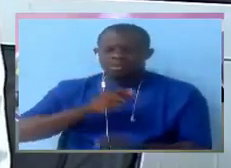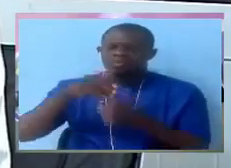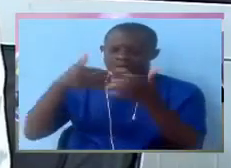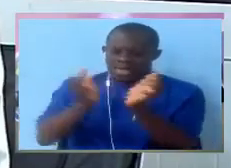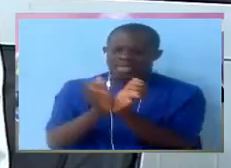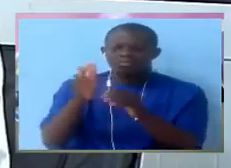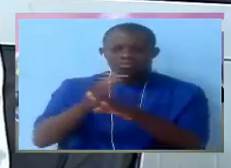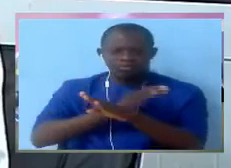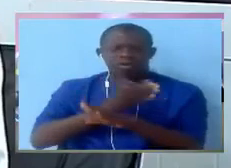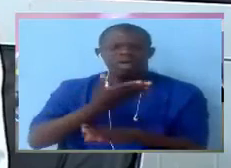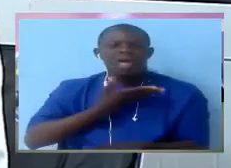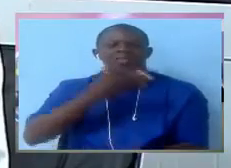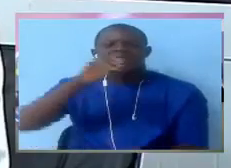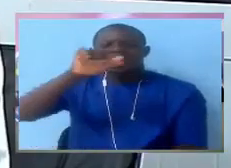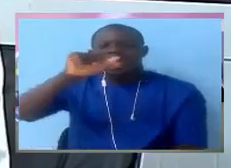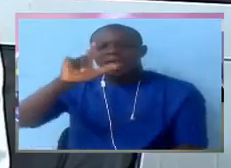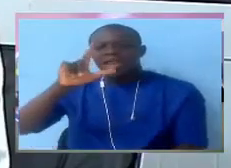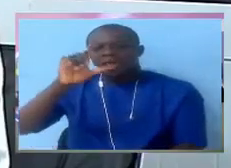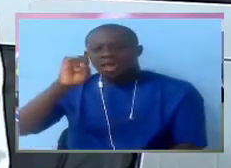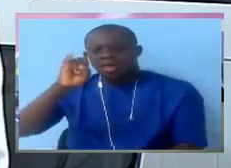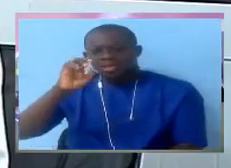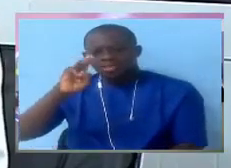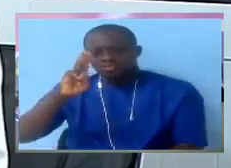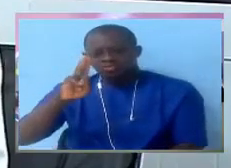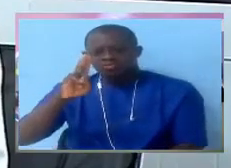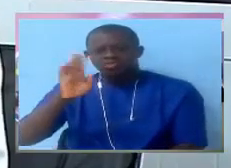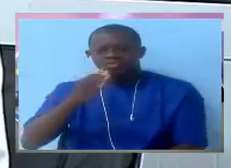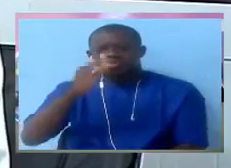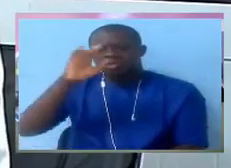Aliou Jeng suma class la. Aliou Jeng was my class.